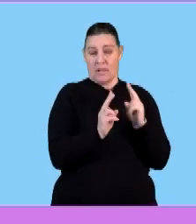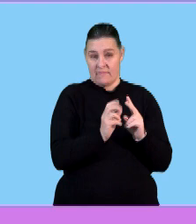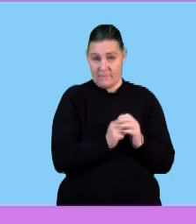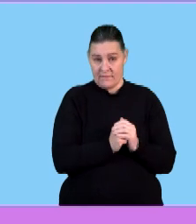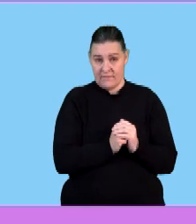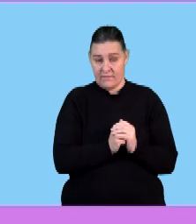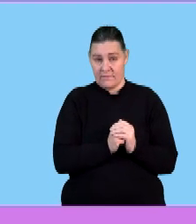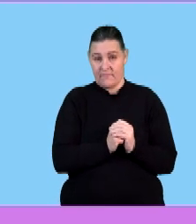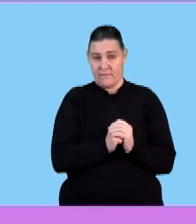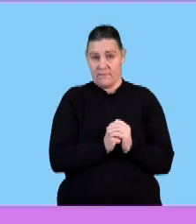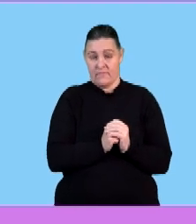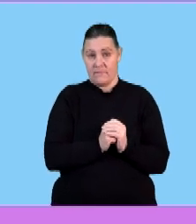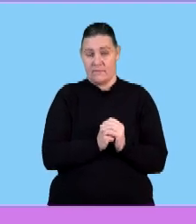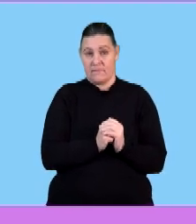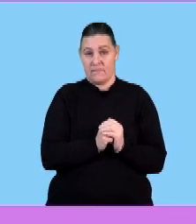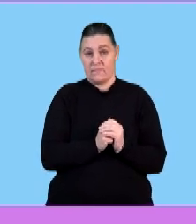12.